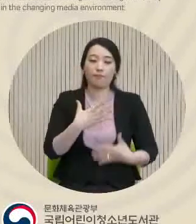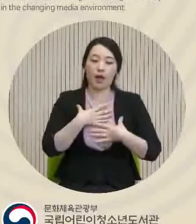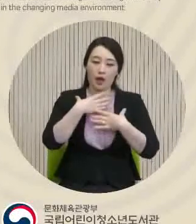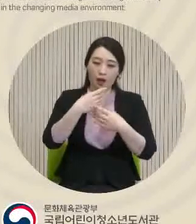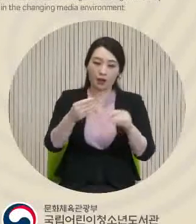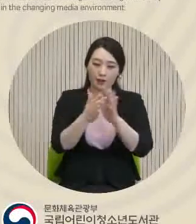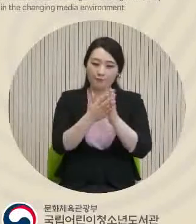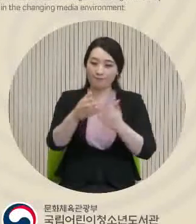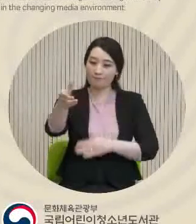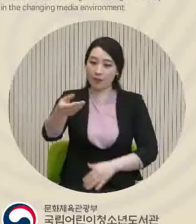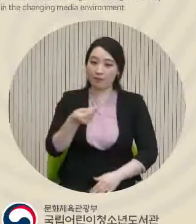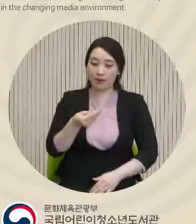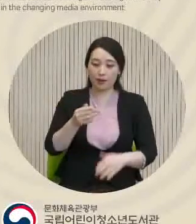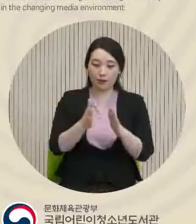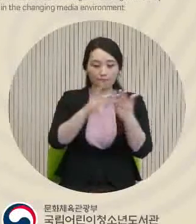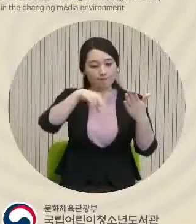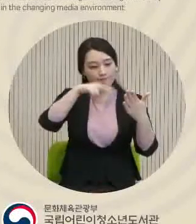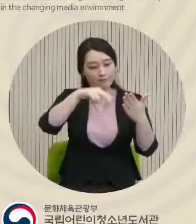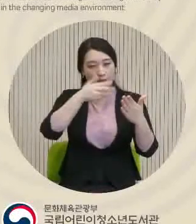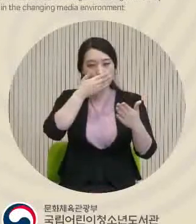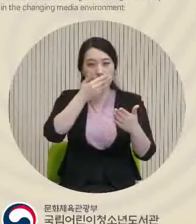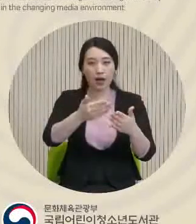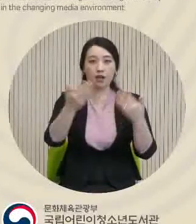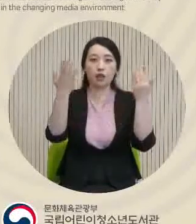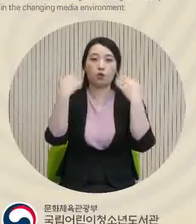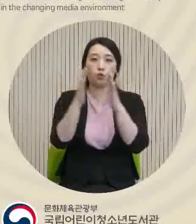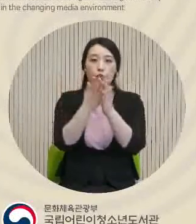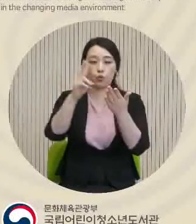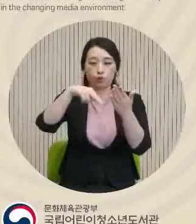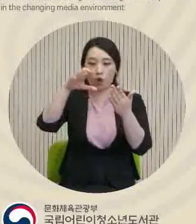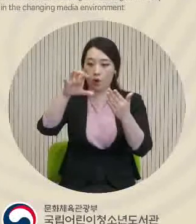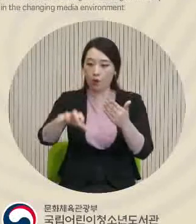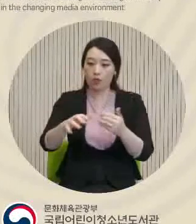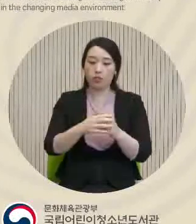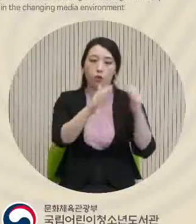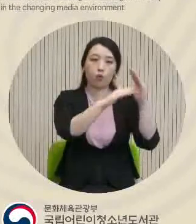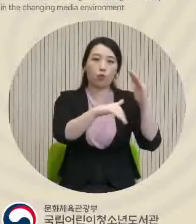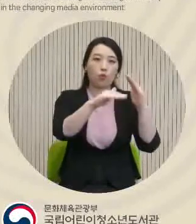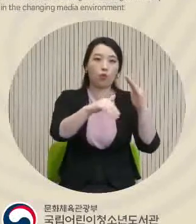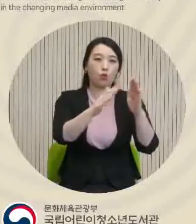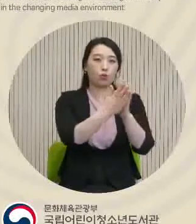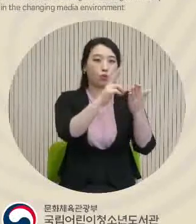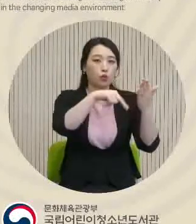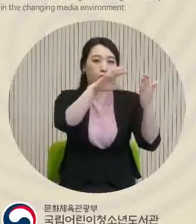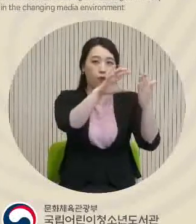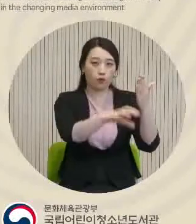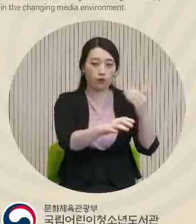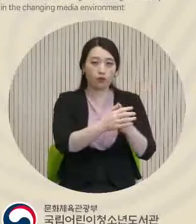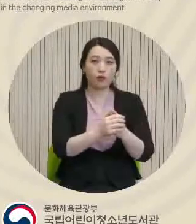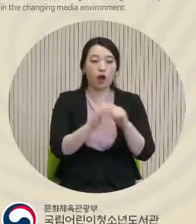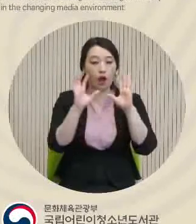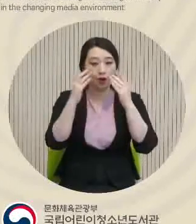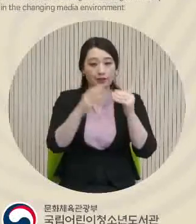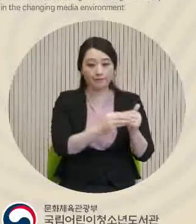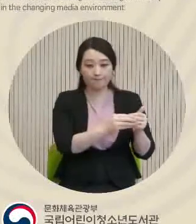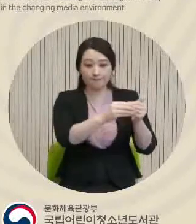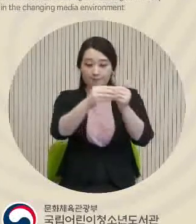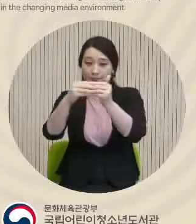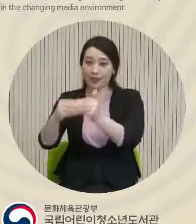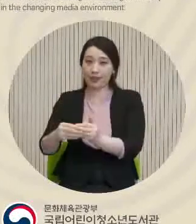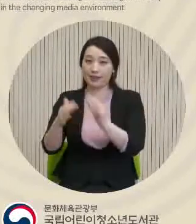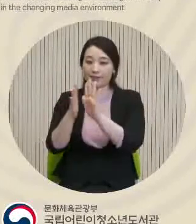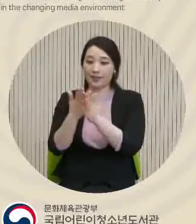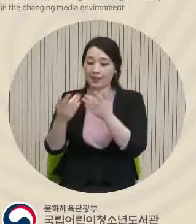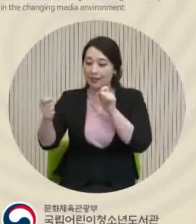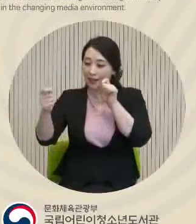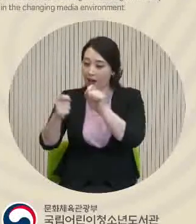have the easy access to the children. And I believe that is the important role of the schools and the libraries. And also we have to